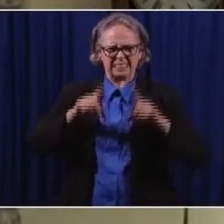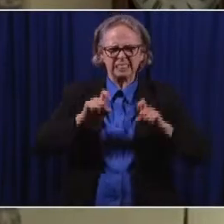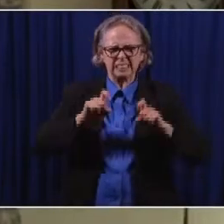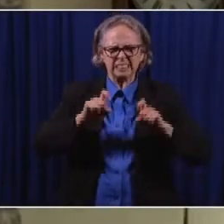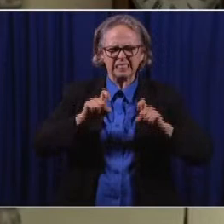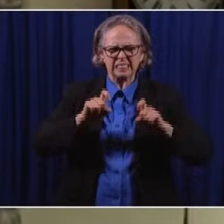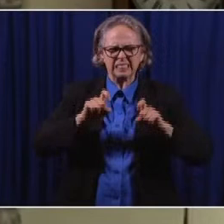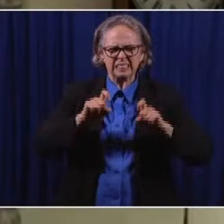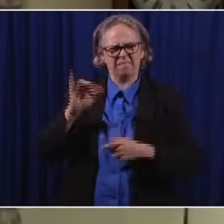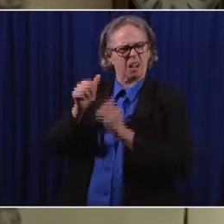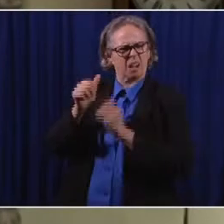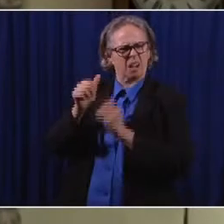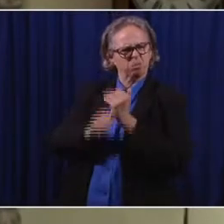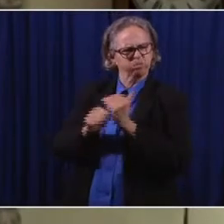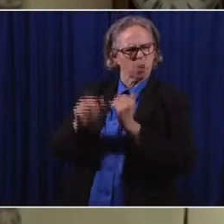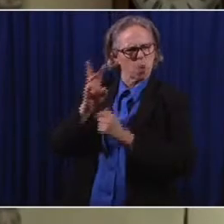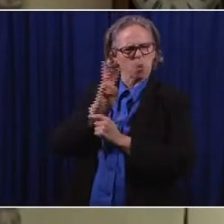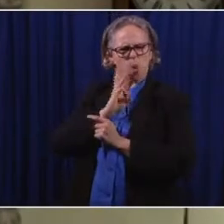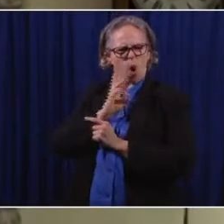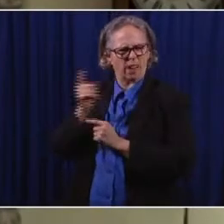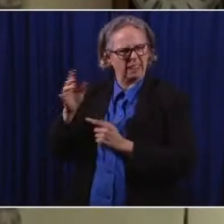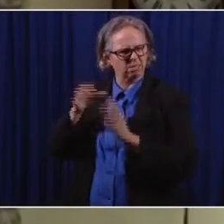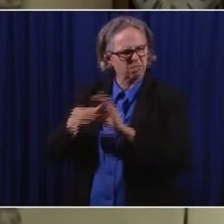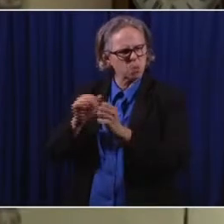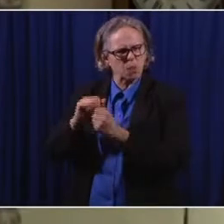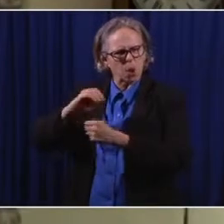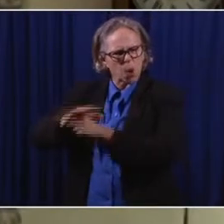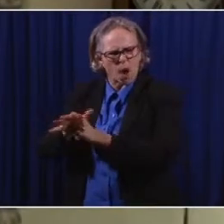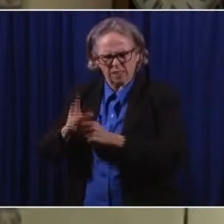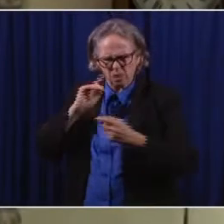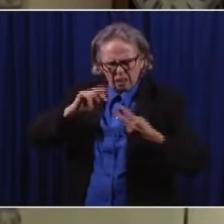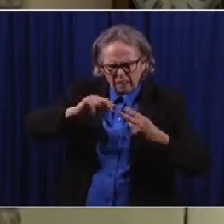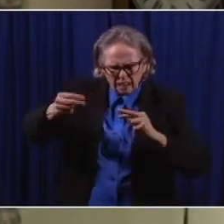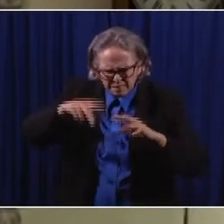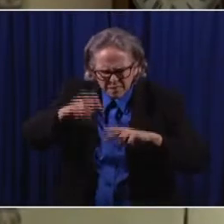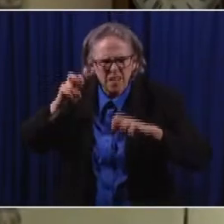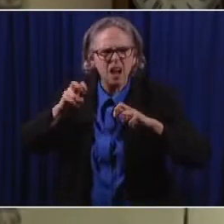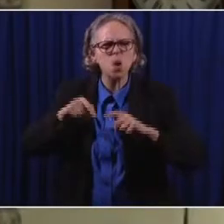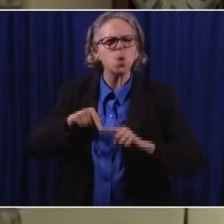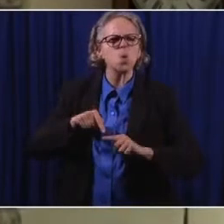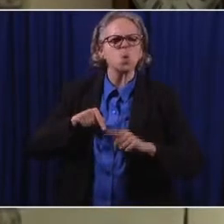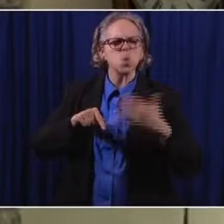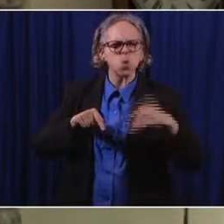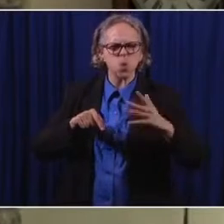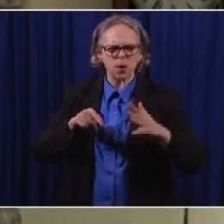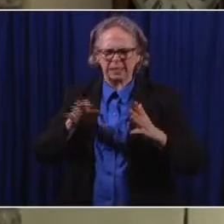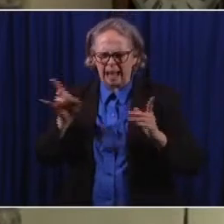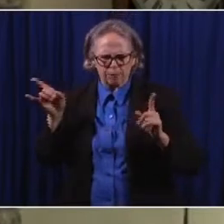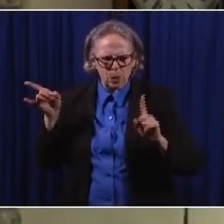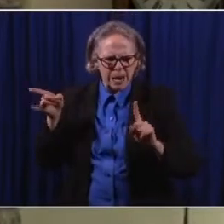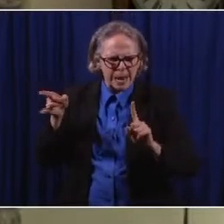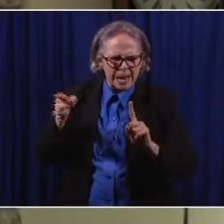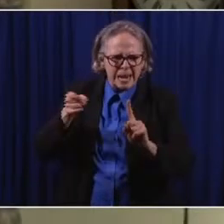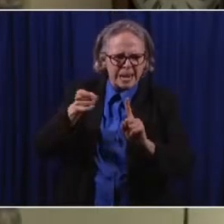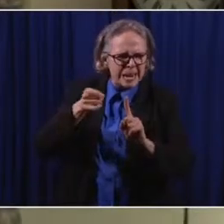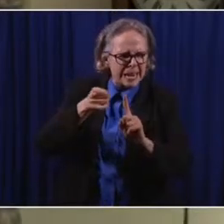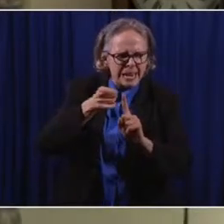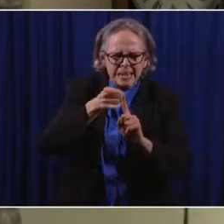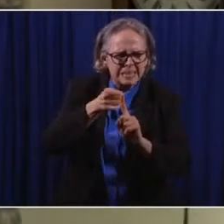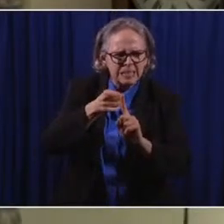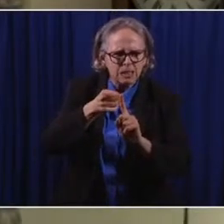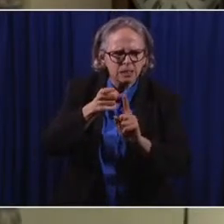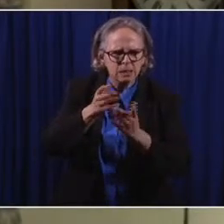can also be done on a smaller scale to focus on targeted locations within a treatment plant service area. For